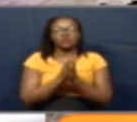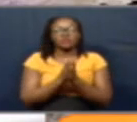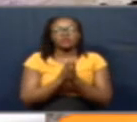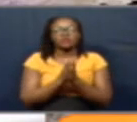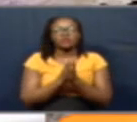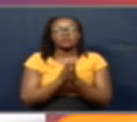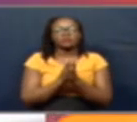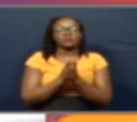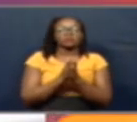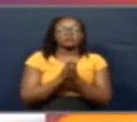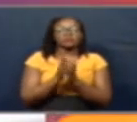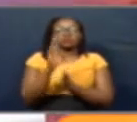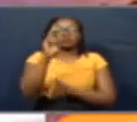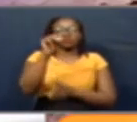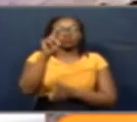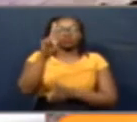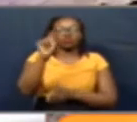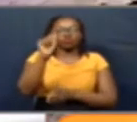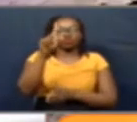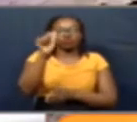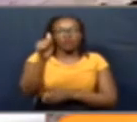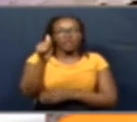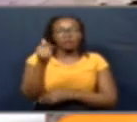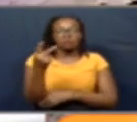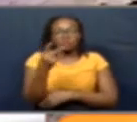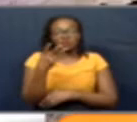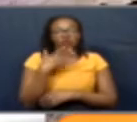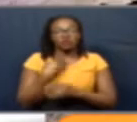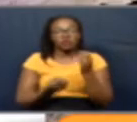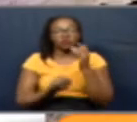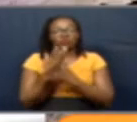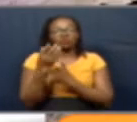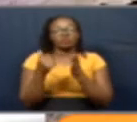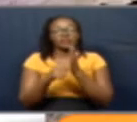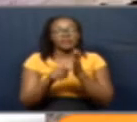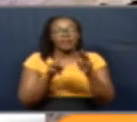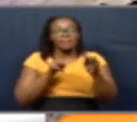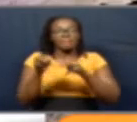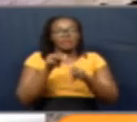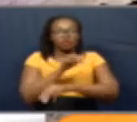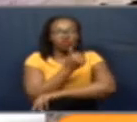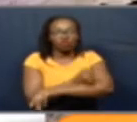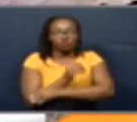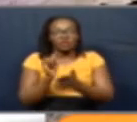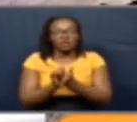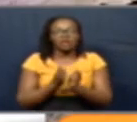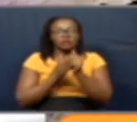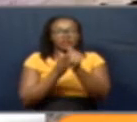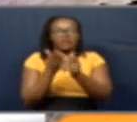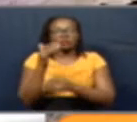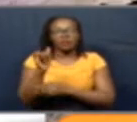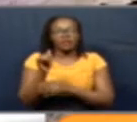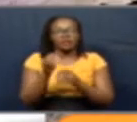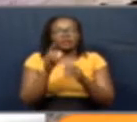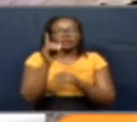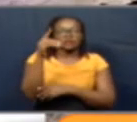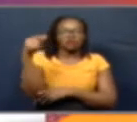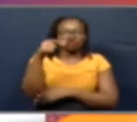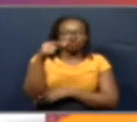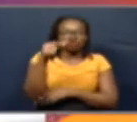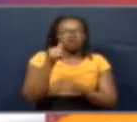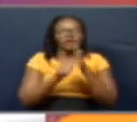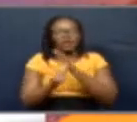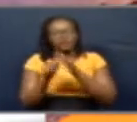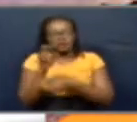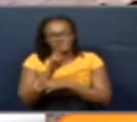two bills seek to establish a disaster management authority that will be headed by a director general under the supervision of a board. The authority